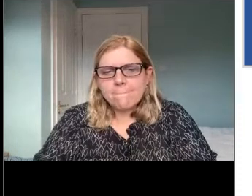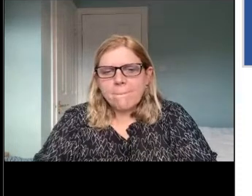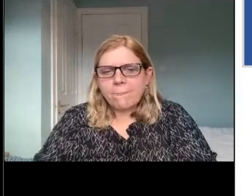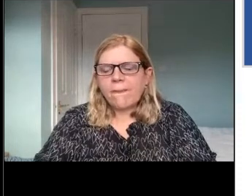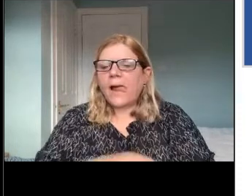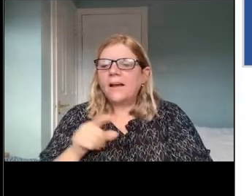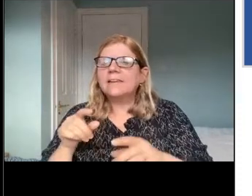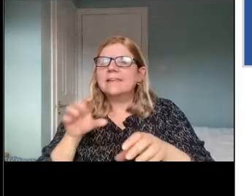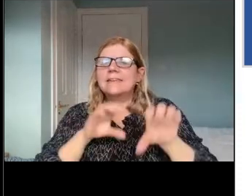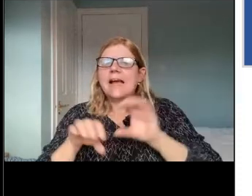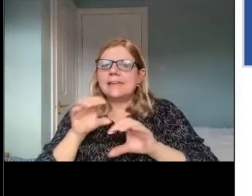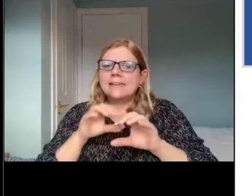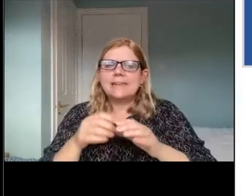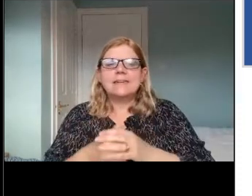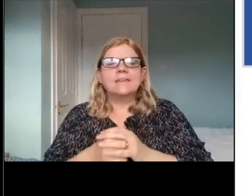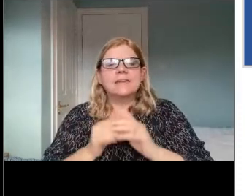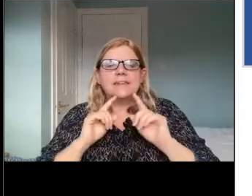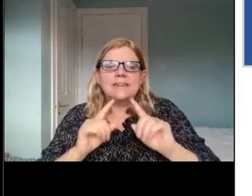some of the people in that team.